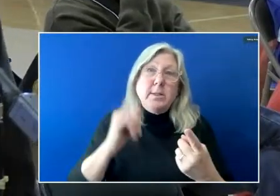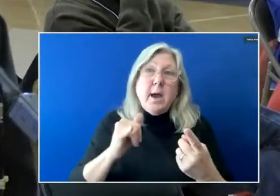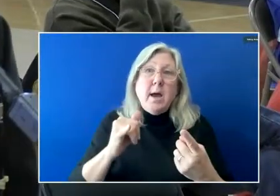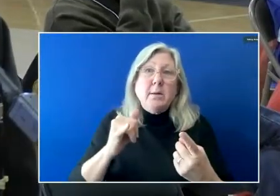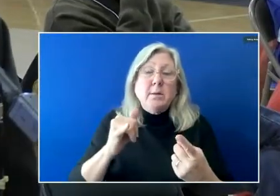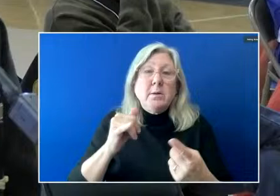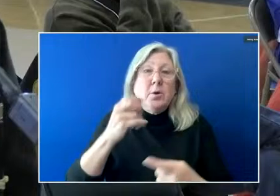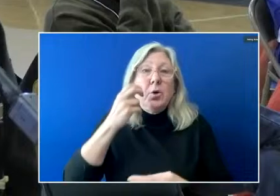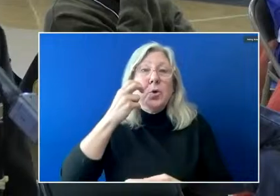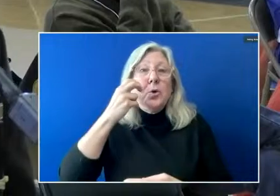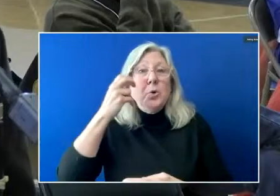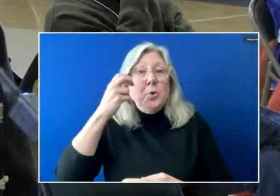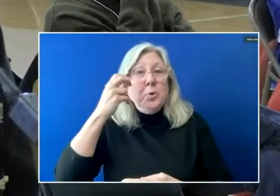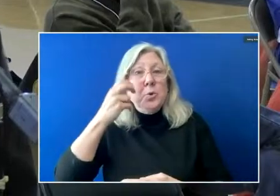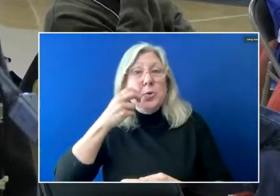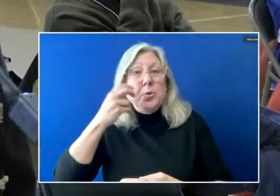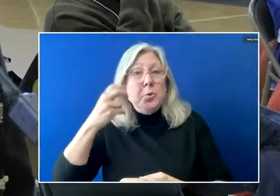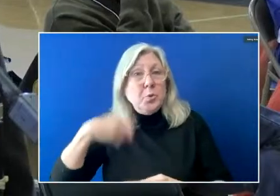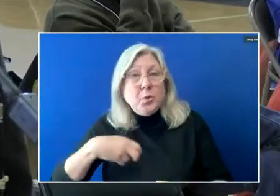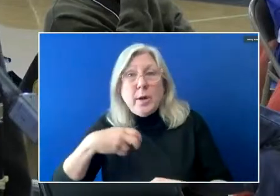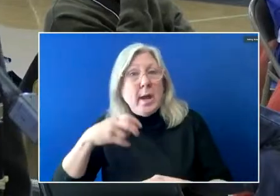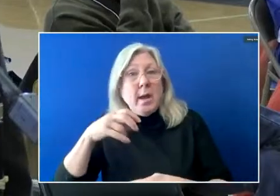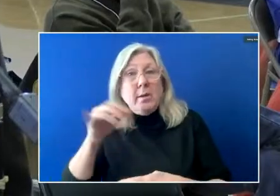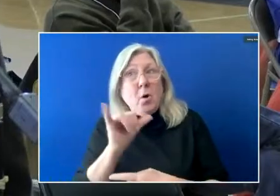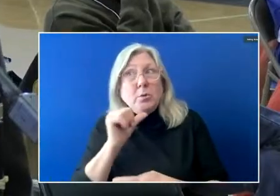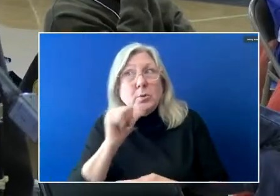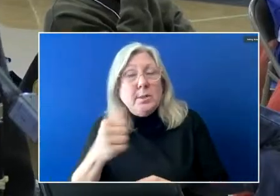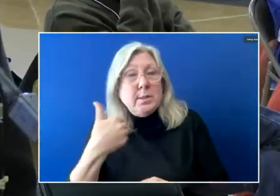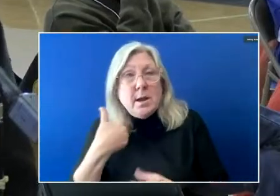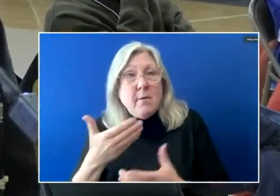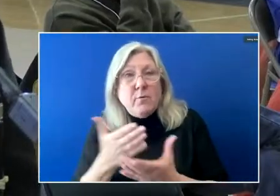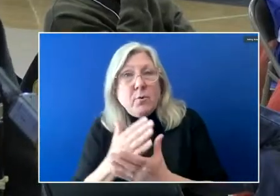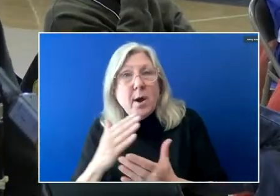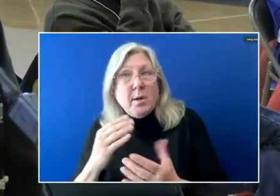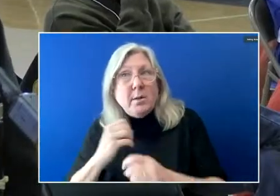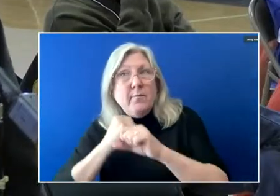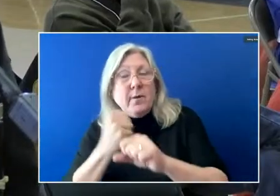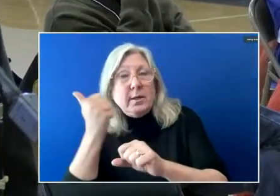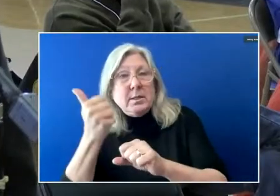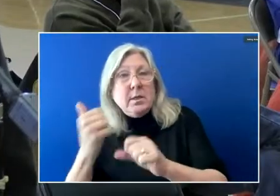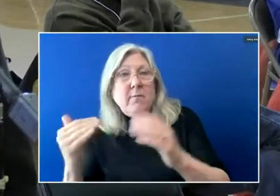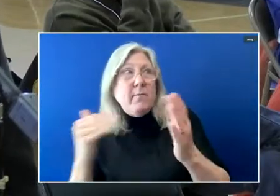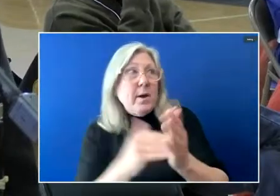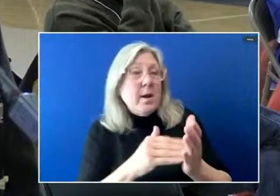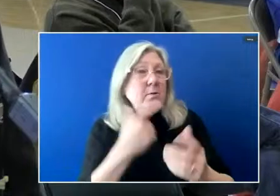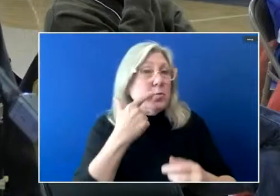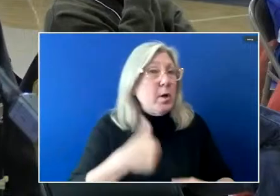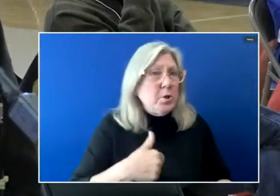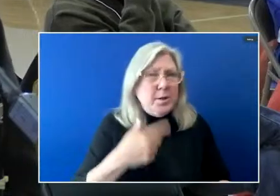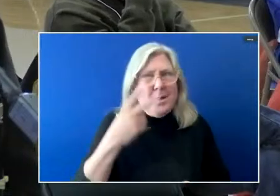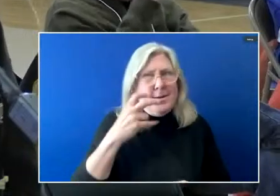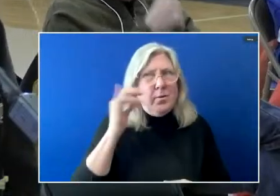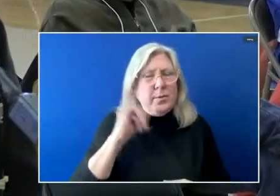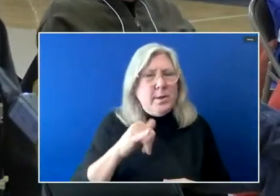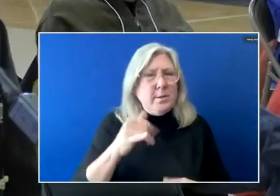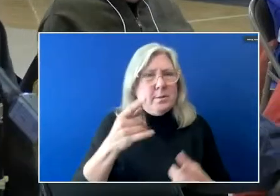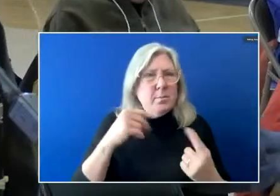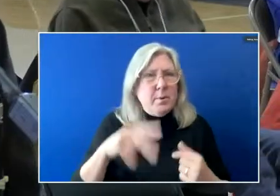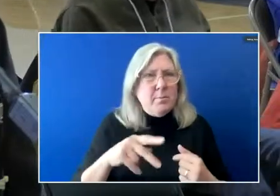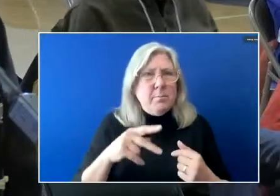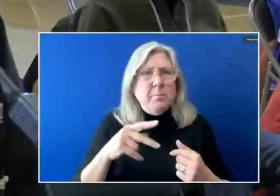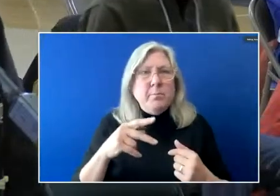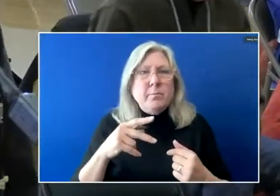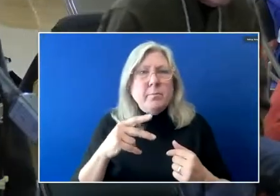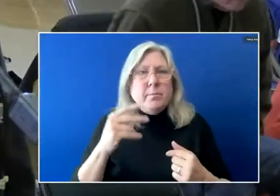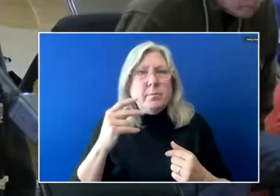does not have the right to defend itself against Russia I doubt that's coming next if that's not the